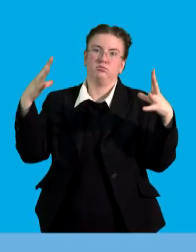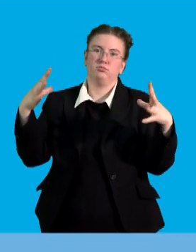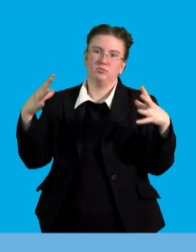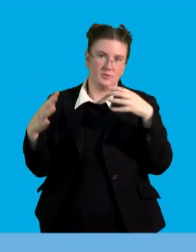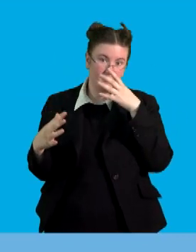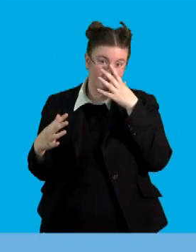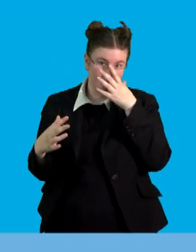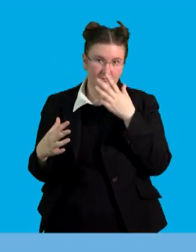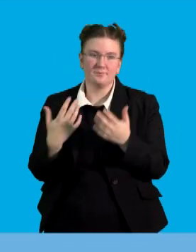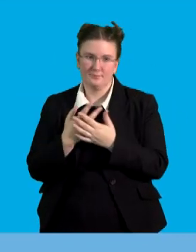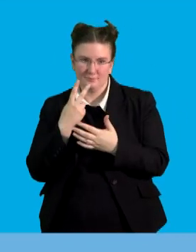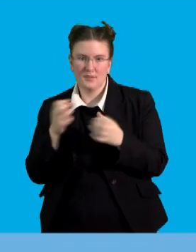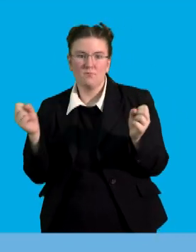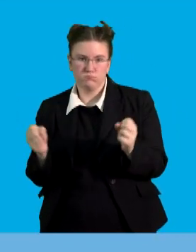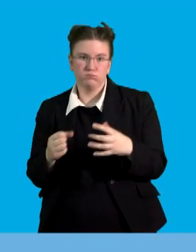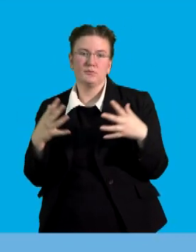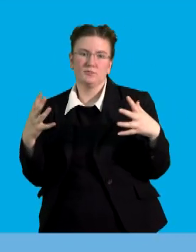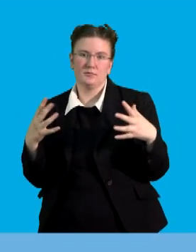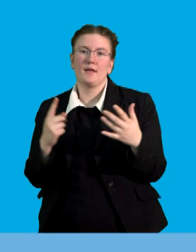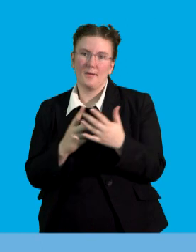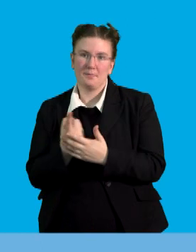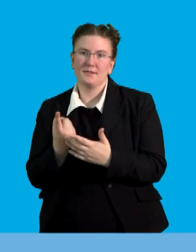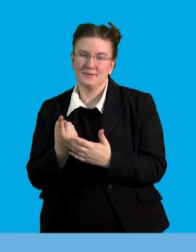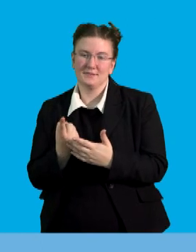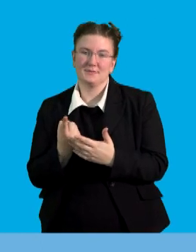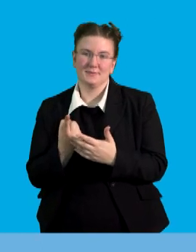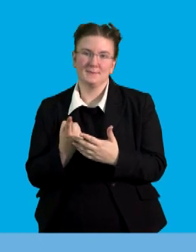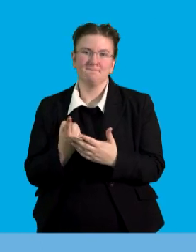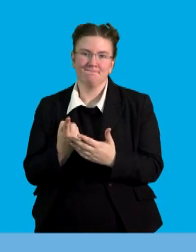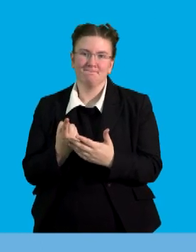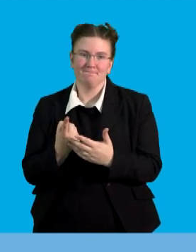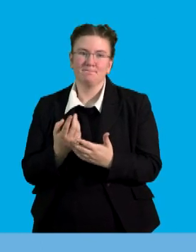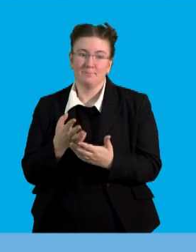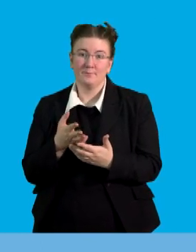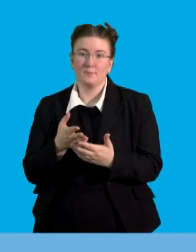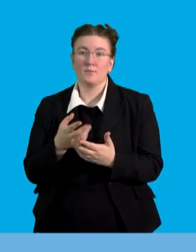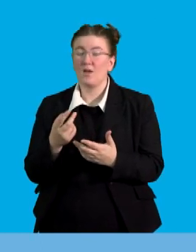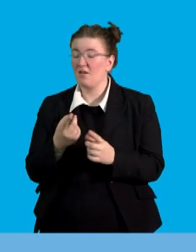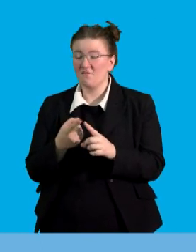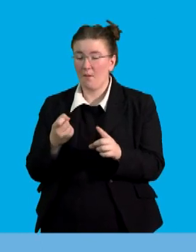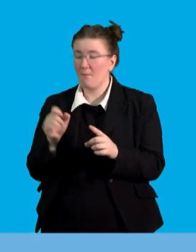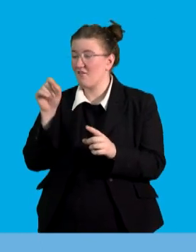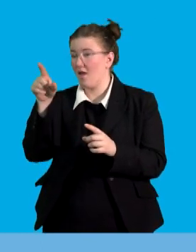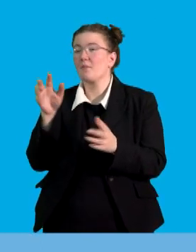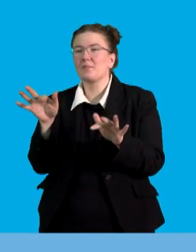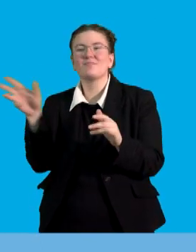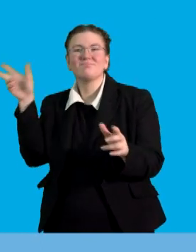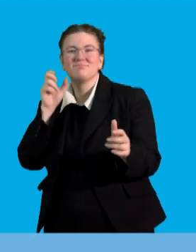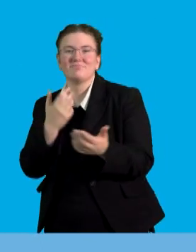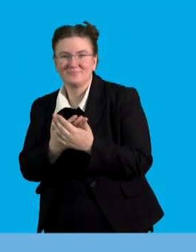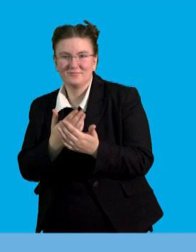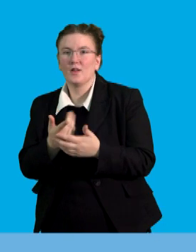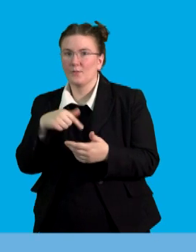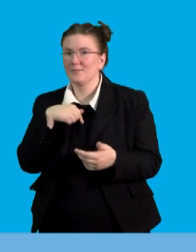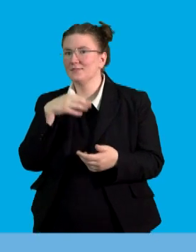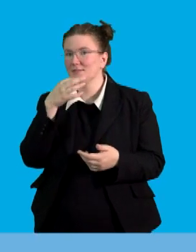liquid, we can see there's an explosion that is going to be heard even from a distance, right? So